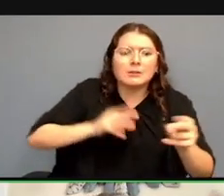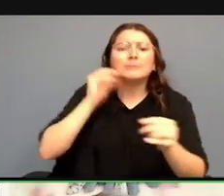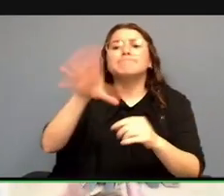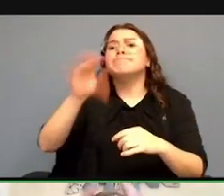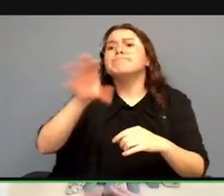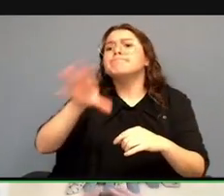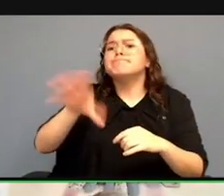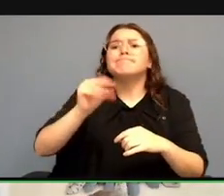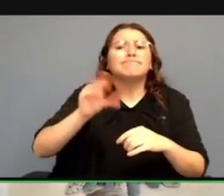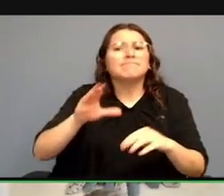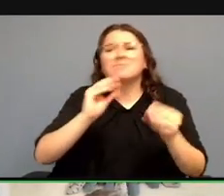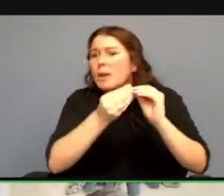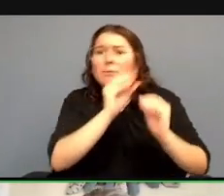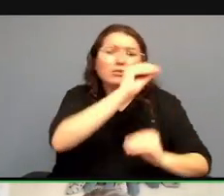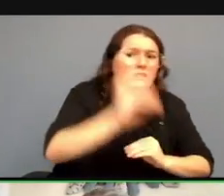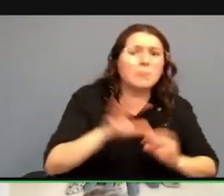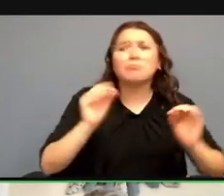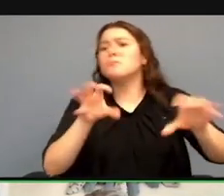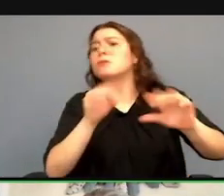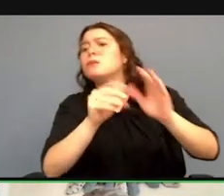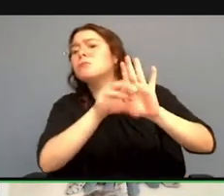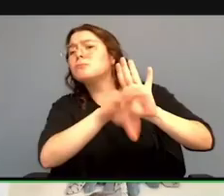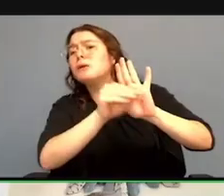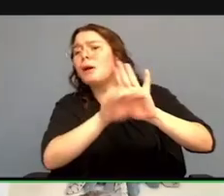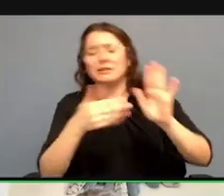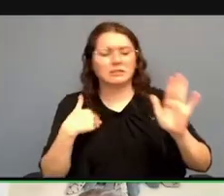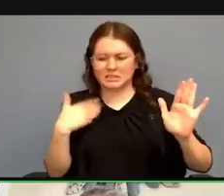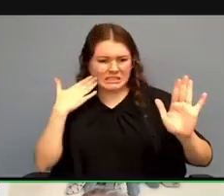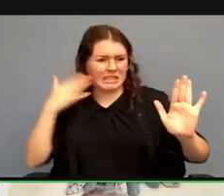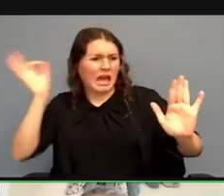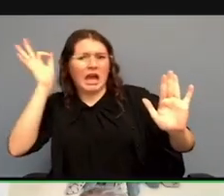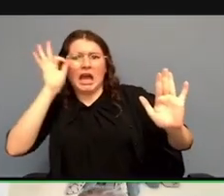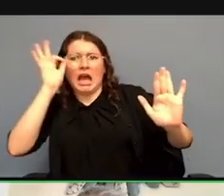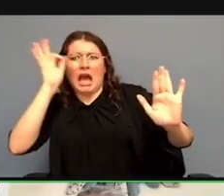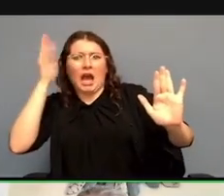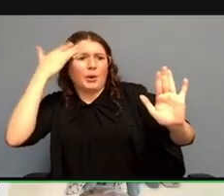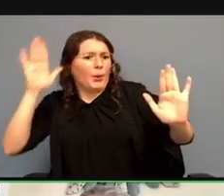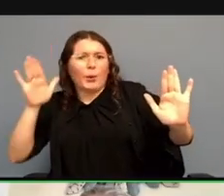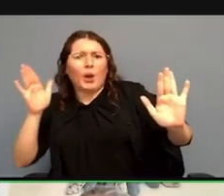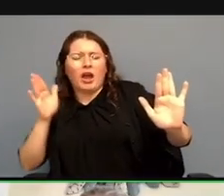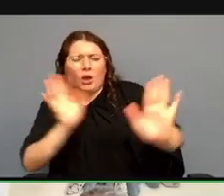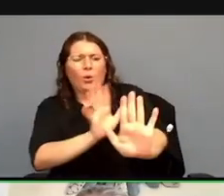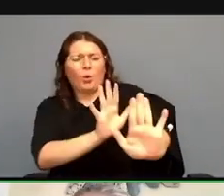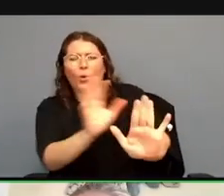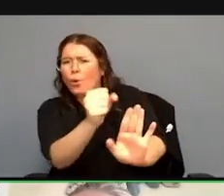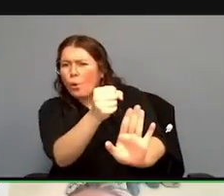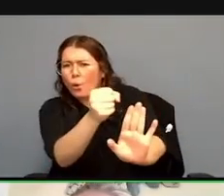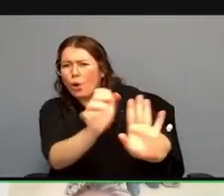like, I don't know what you're saying right now, you might as well be just,